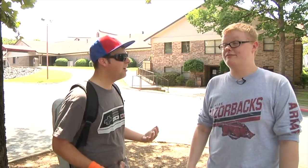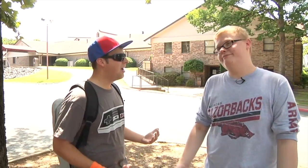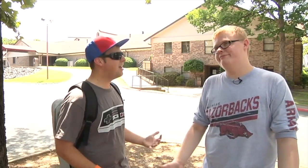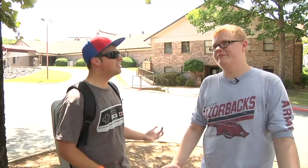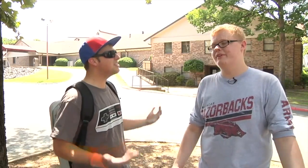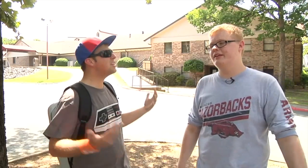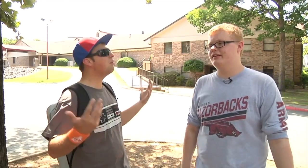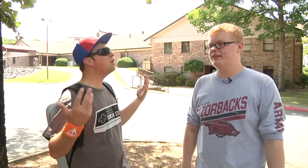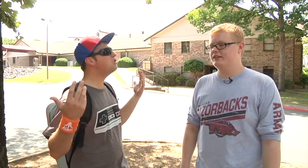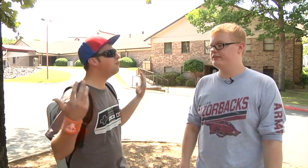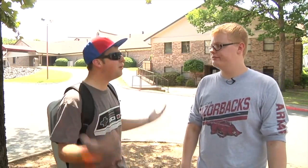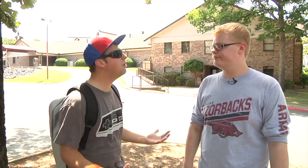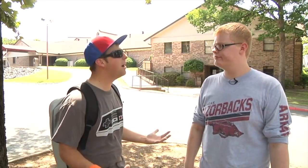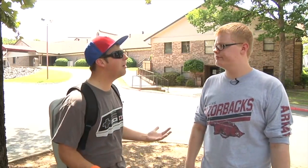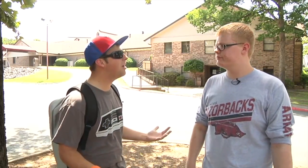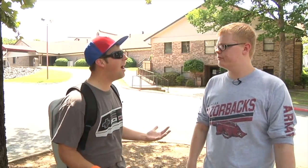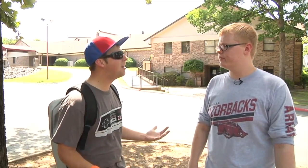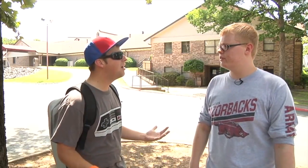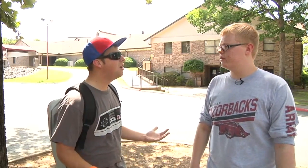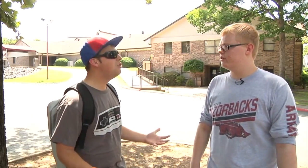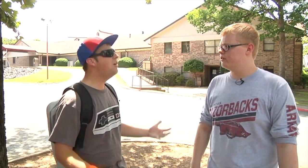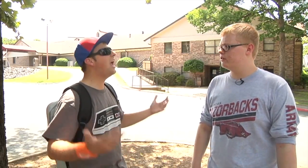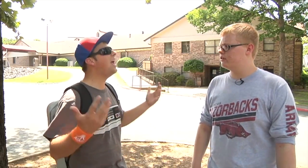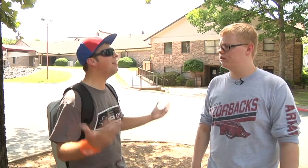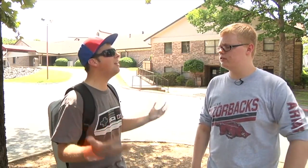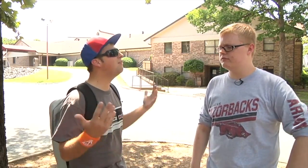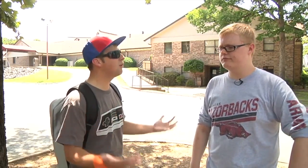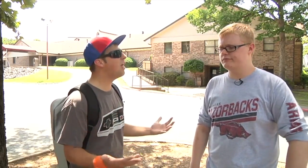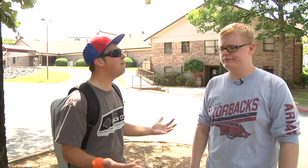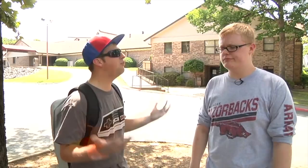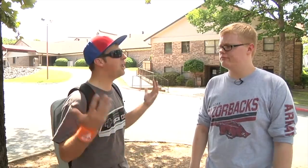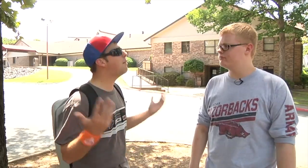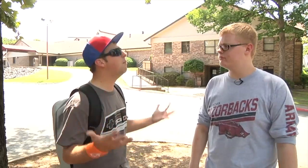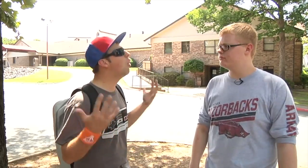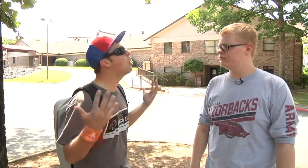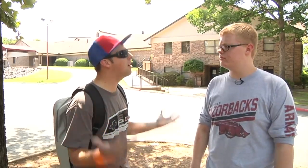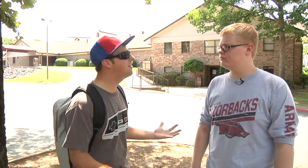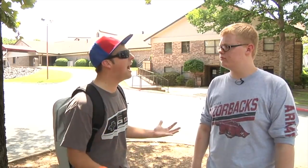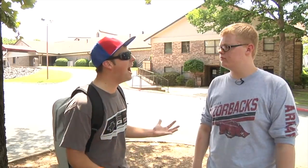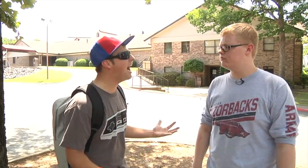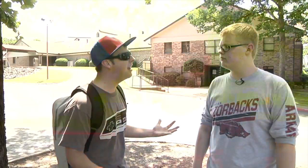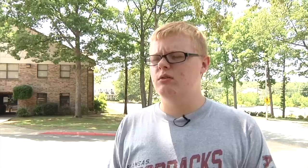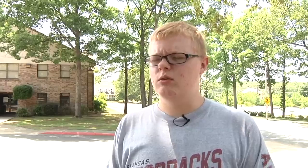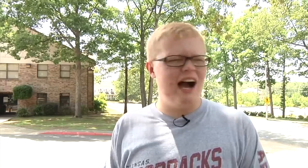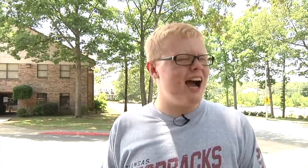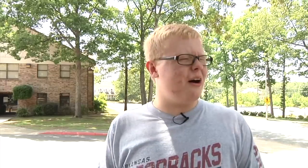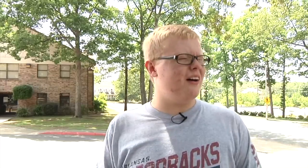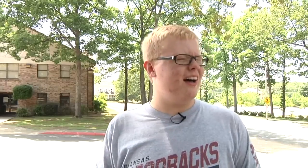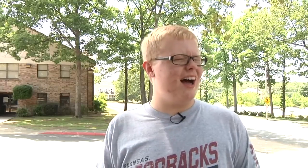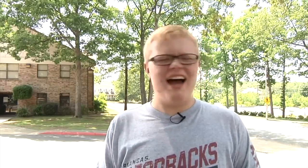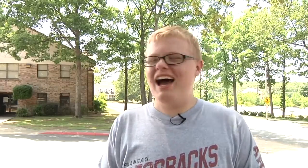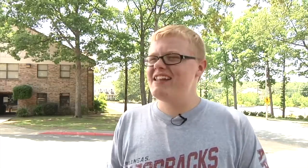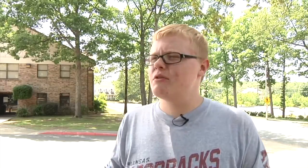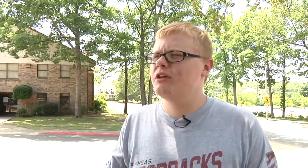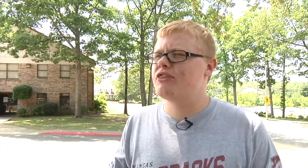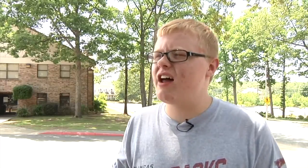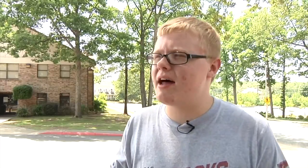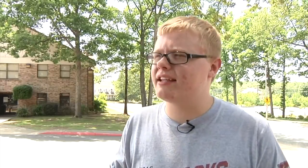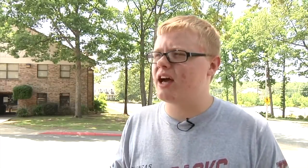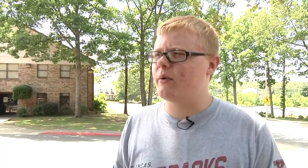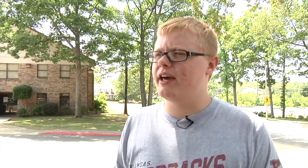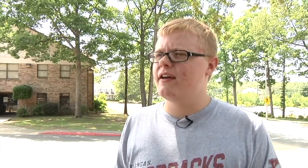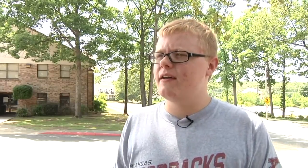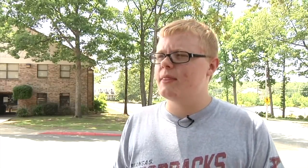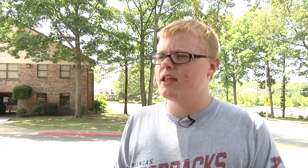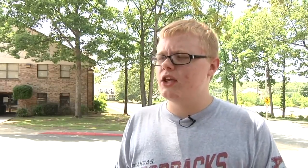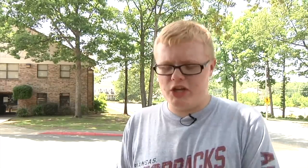food. Is the same way you should feel about God. You can't live your life without more of God. Wow, I never really thought about